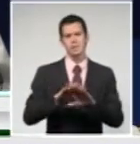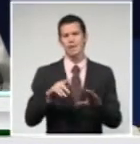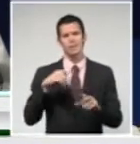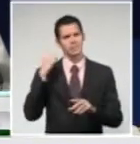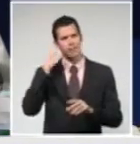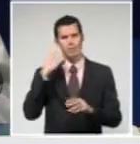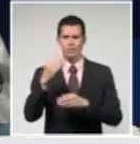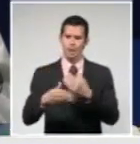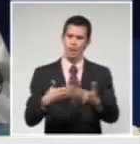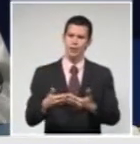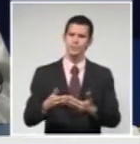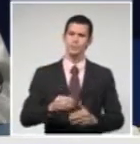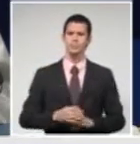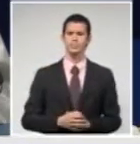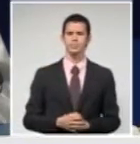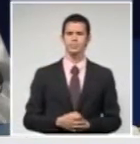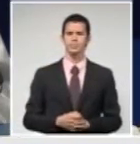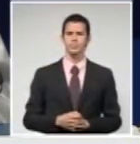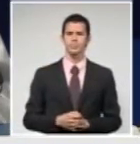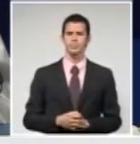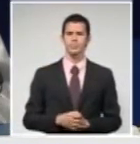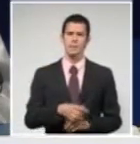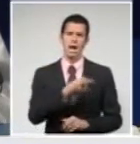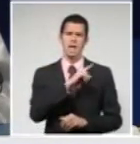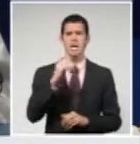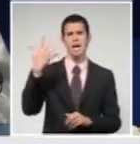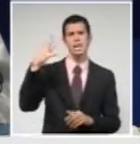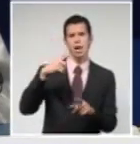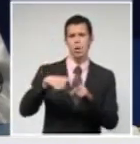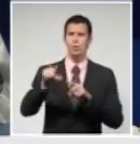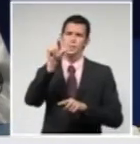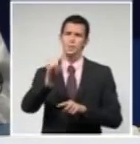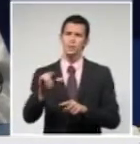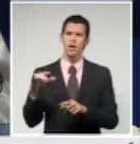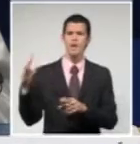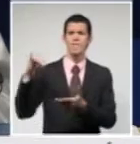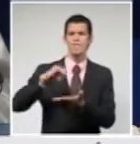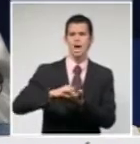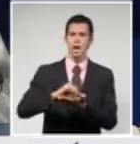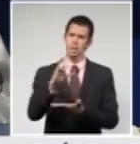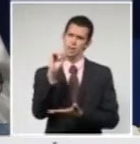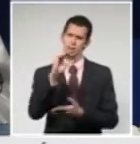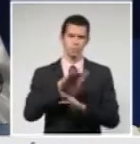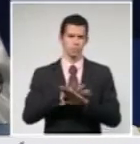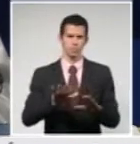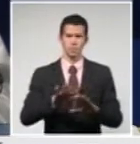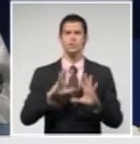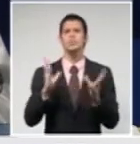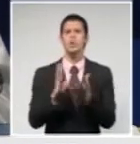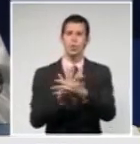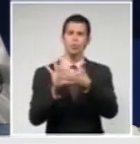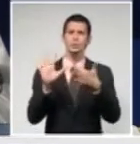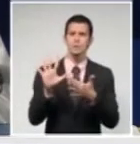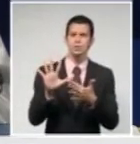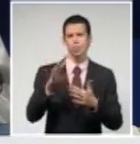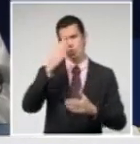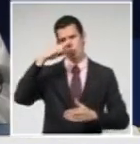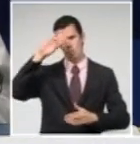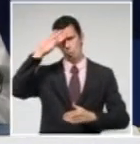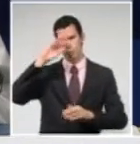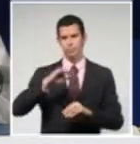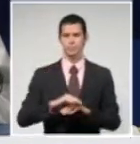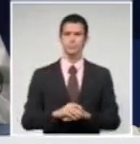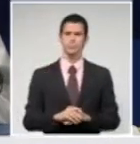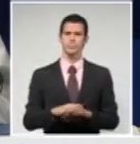All of the 5 cases diagnosed yesterday are women, representing 48.9% of